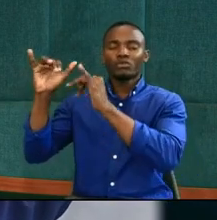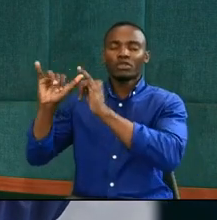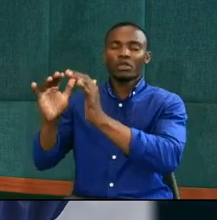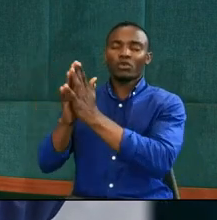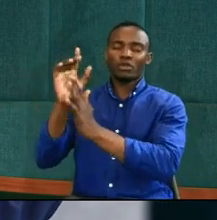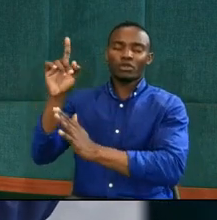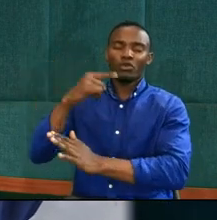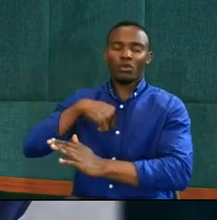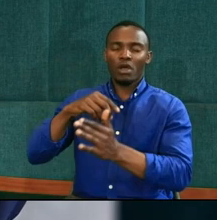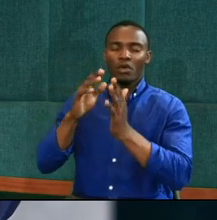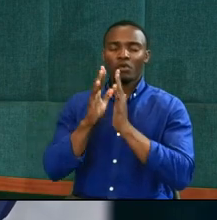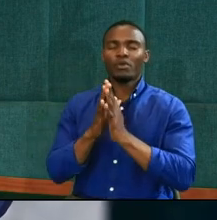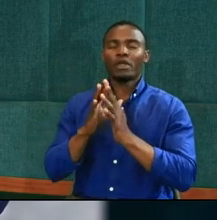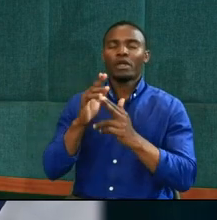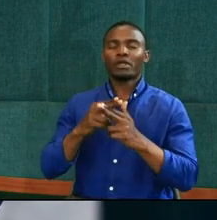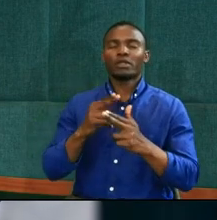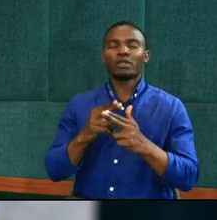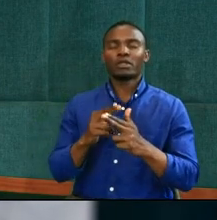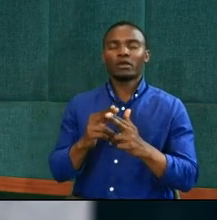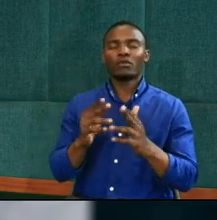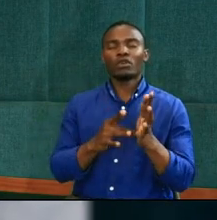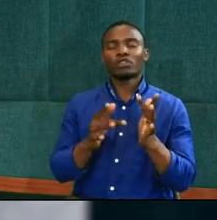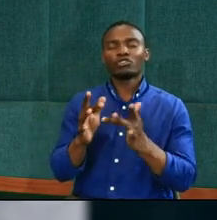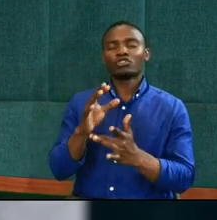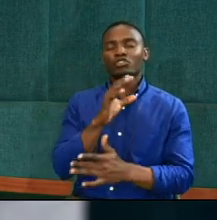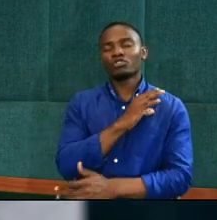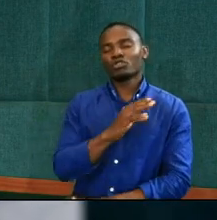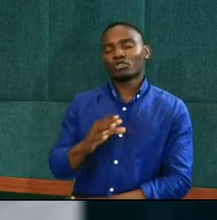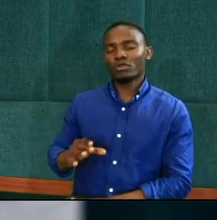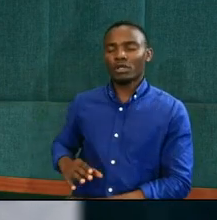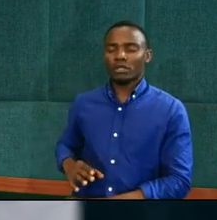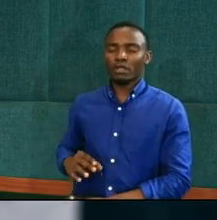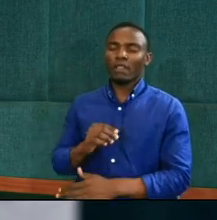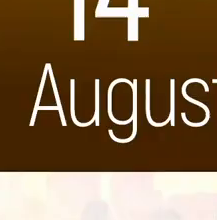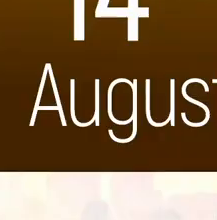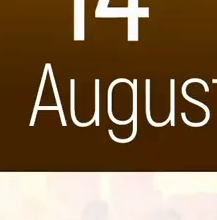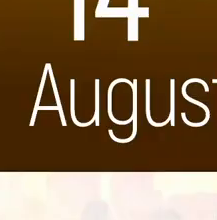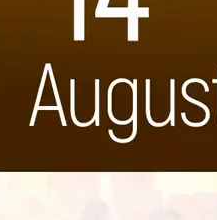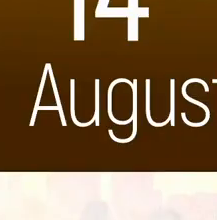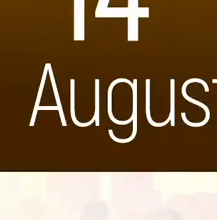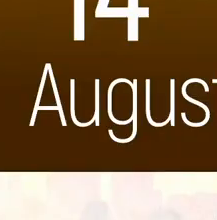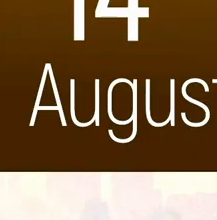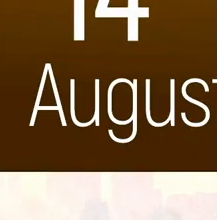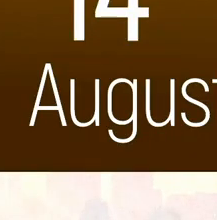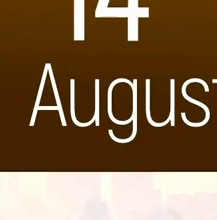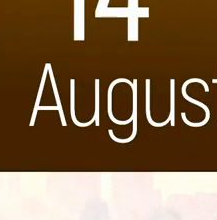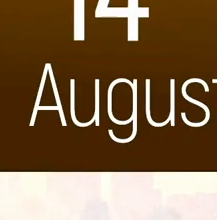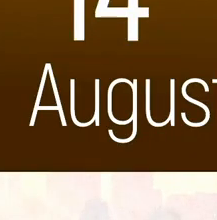This is our prayer we ask in Jesus' name. Amen.